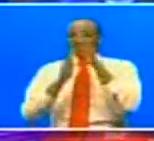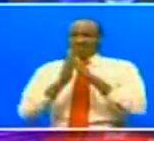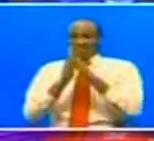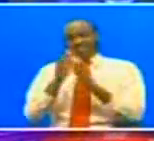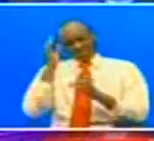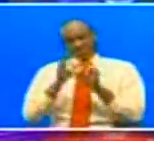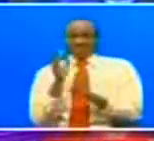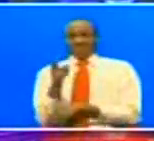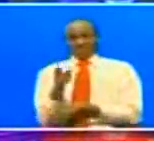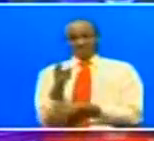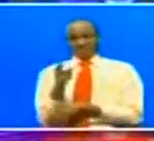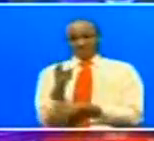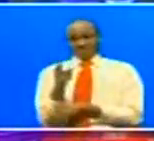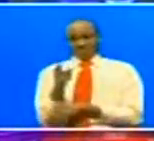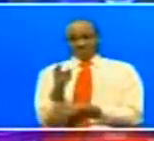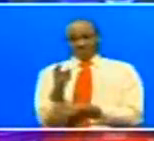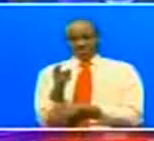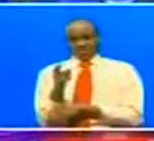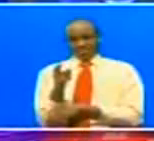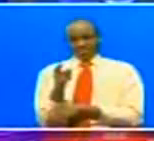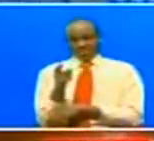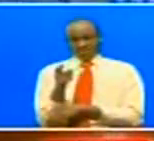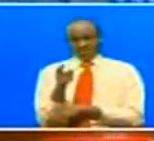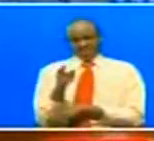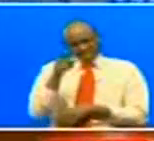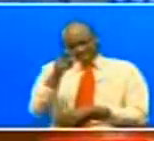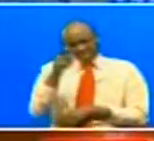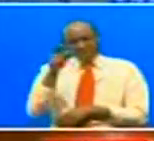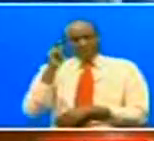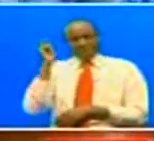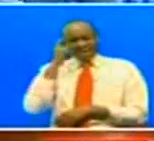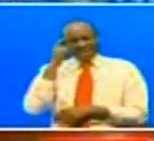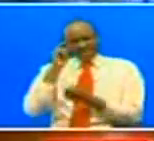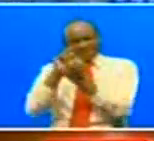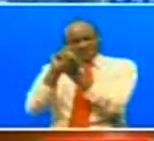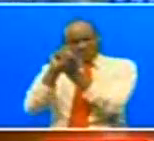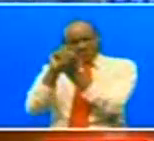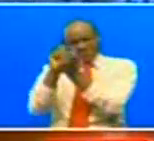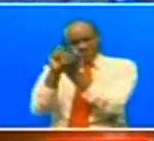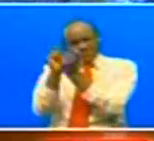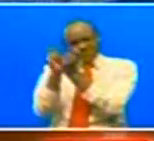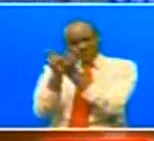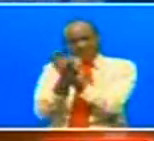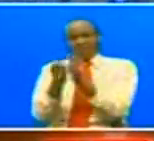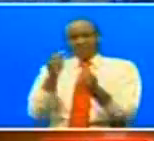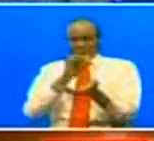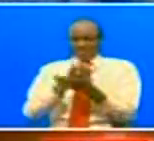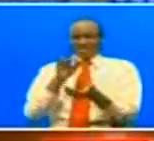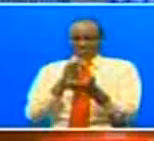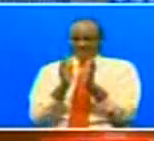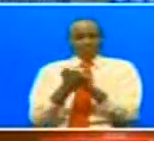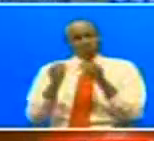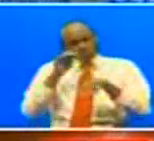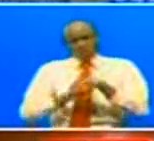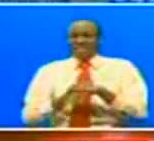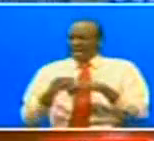and you know, there's a lot that goes into tuning those minds, into brainwashing those young minds, and you know, it's happening more and